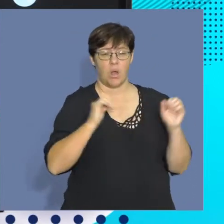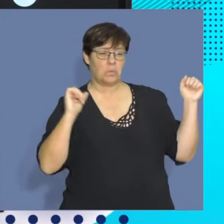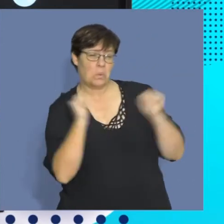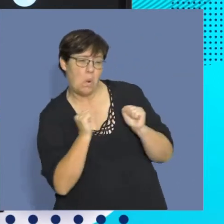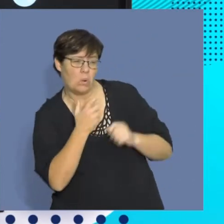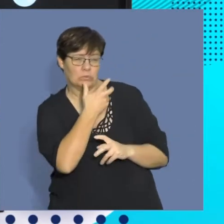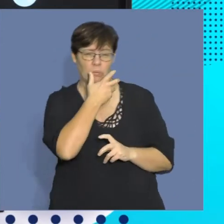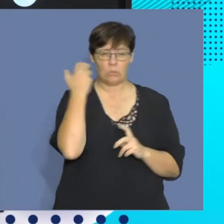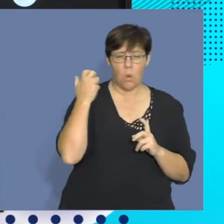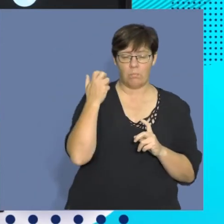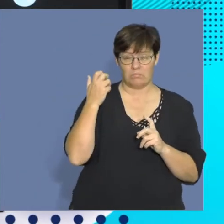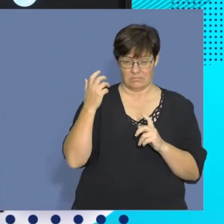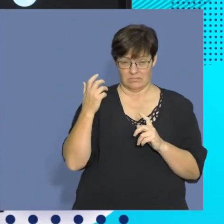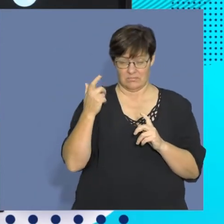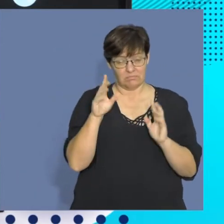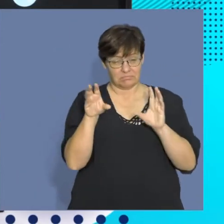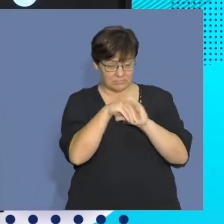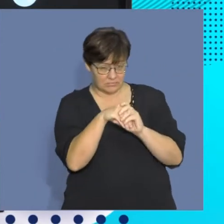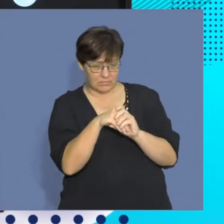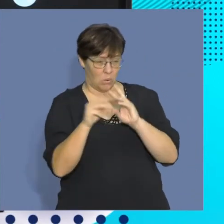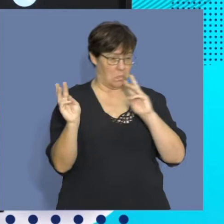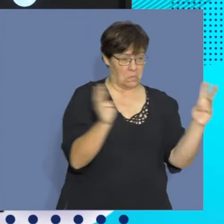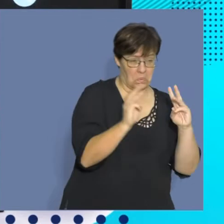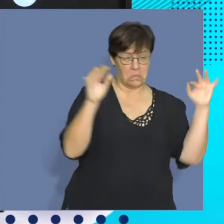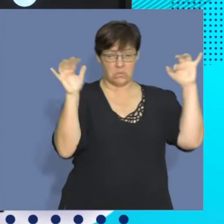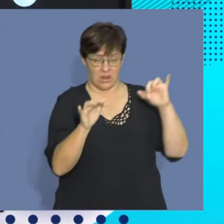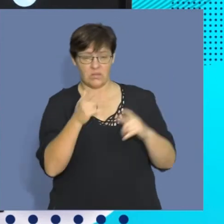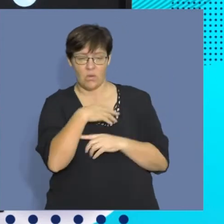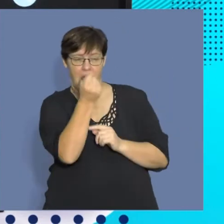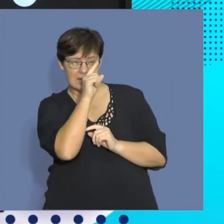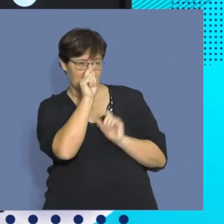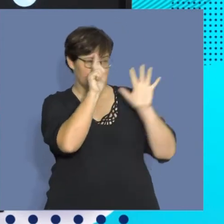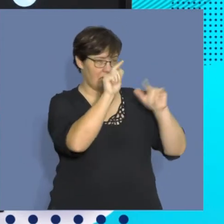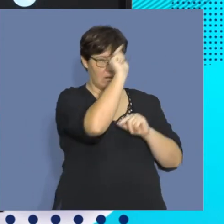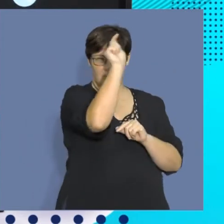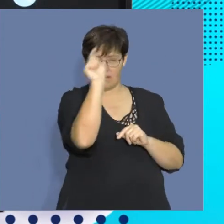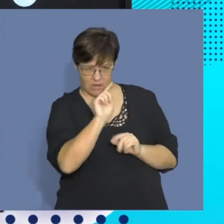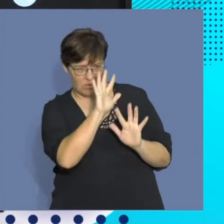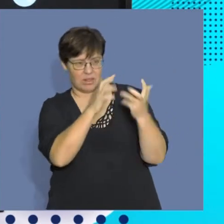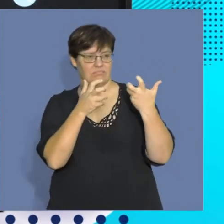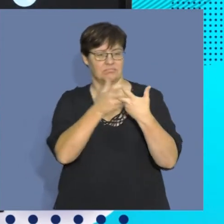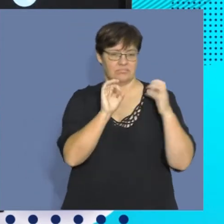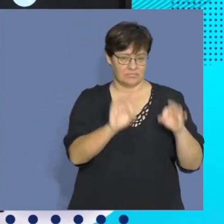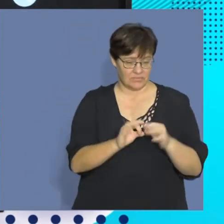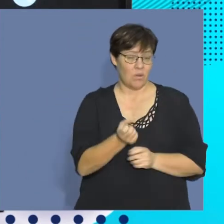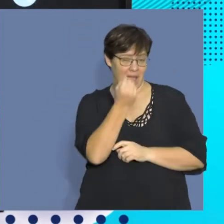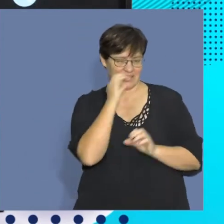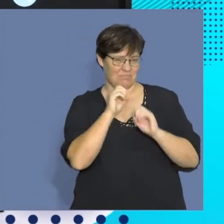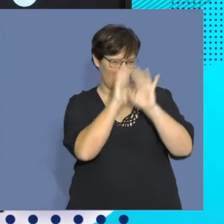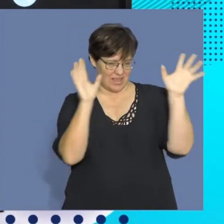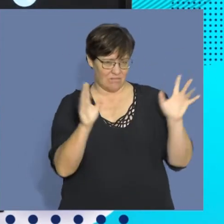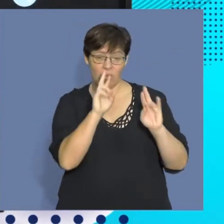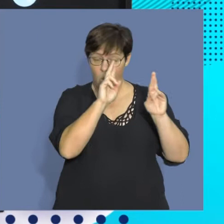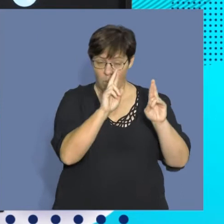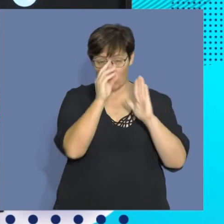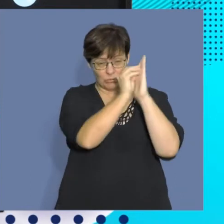experienced. So that is helpful when trying to have an understanding of the 7 different terrestrial biomes. So let's try and hope you can refer to those notes